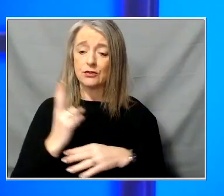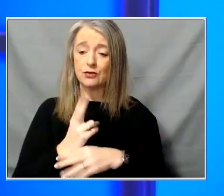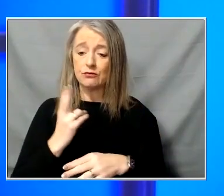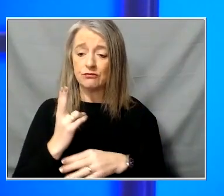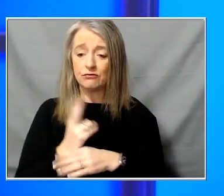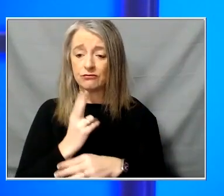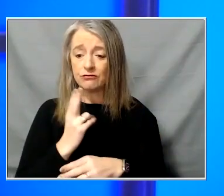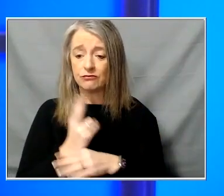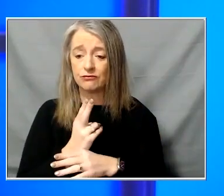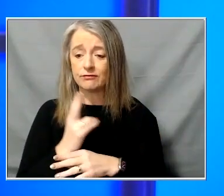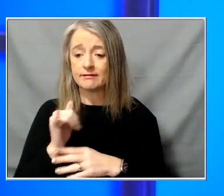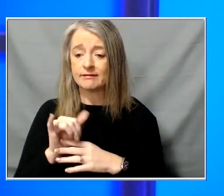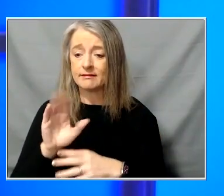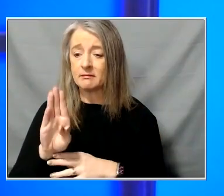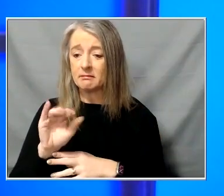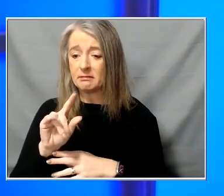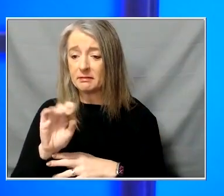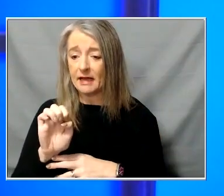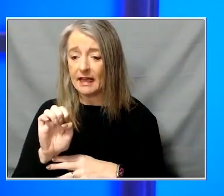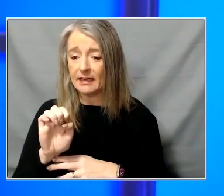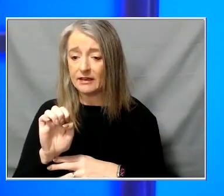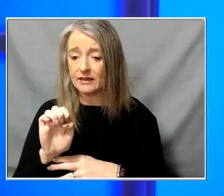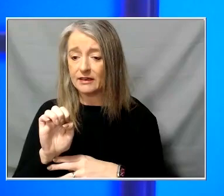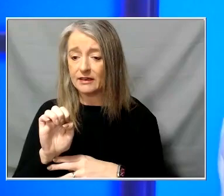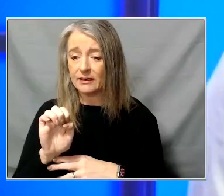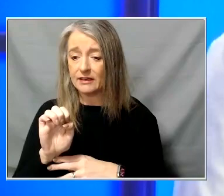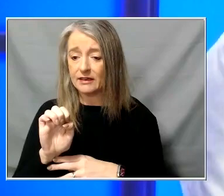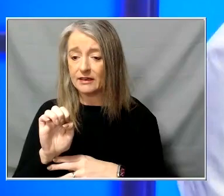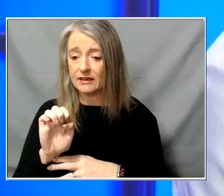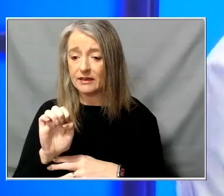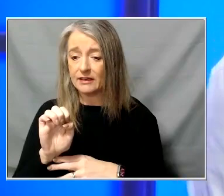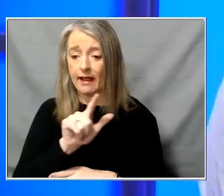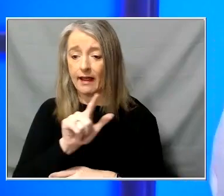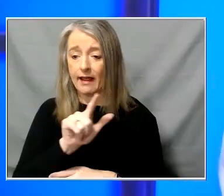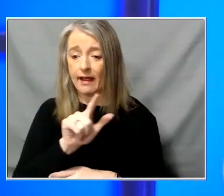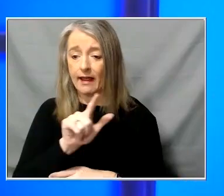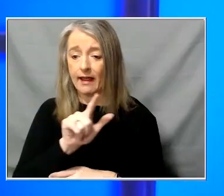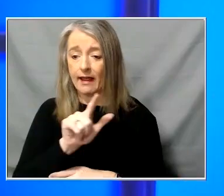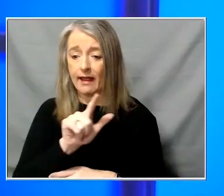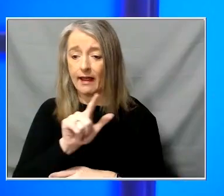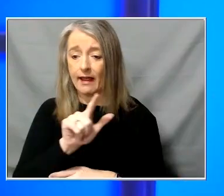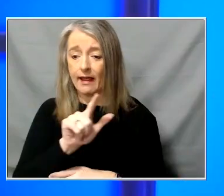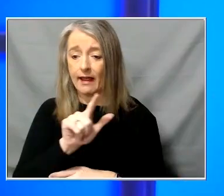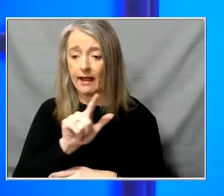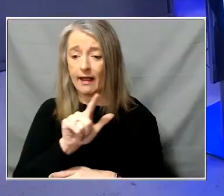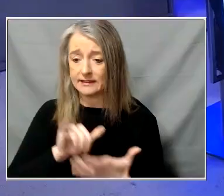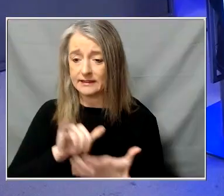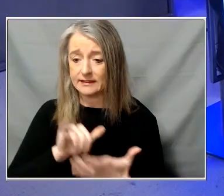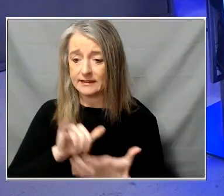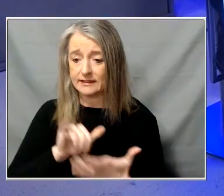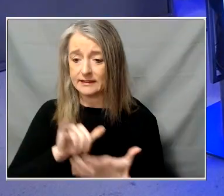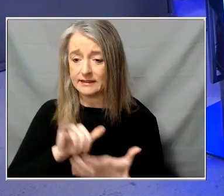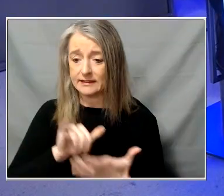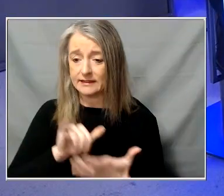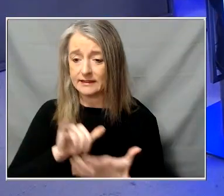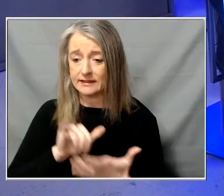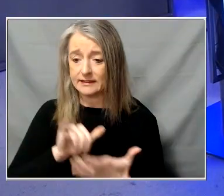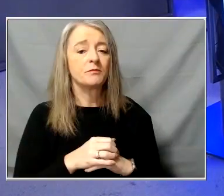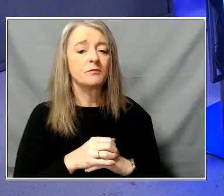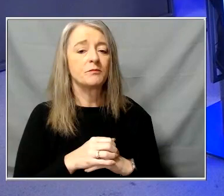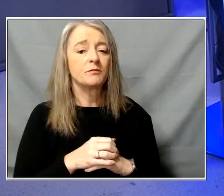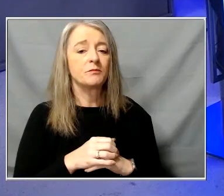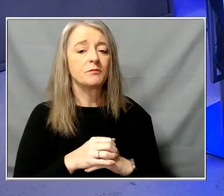some of that bile that the gallbladder contributes and that the liver contributes to help you digest that fatty meal. All right, so let's talk about